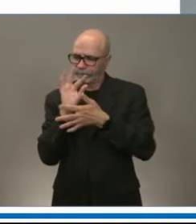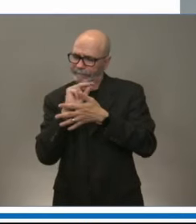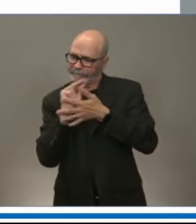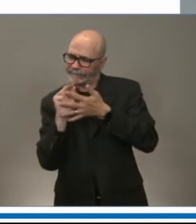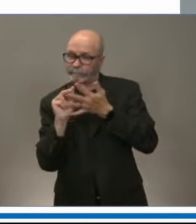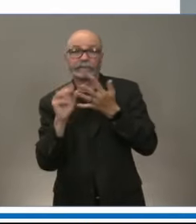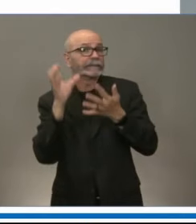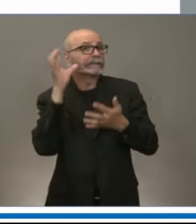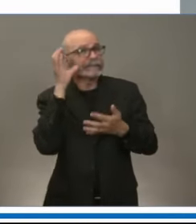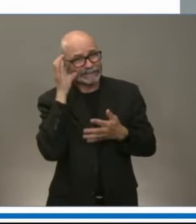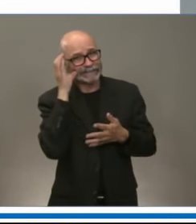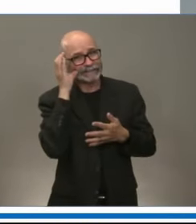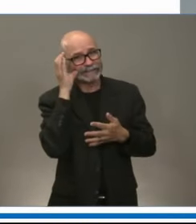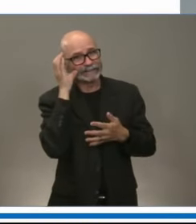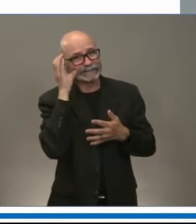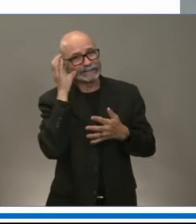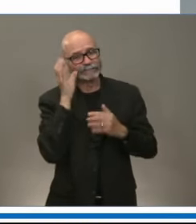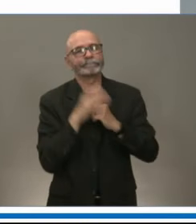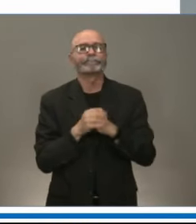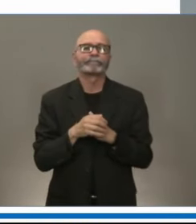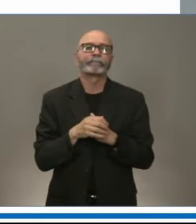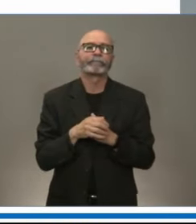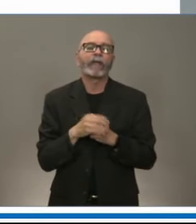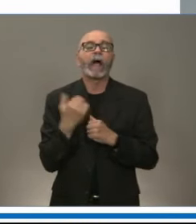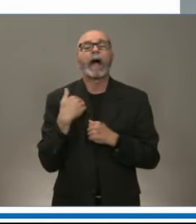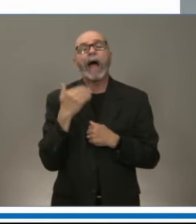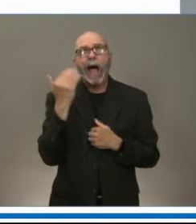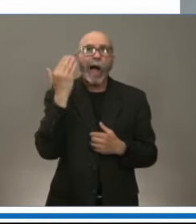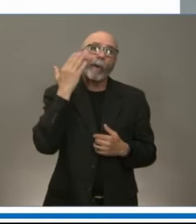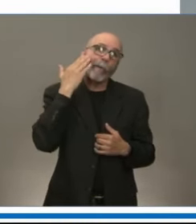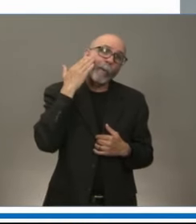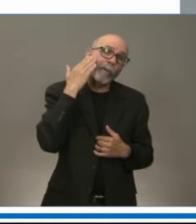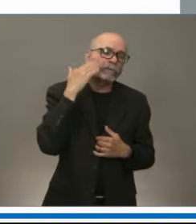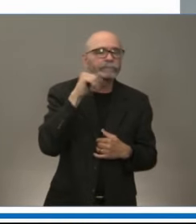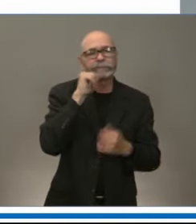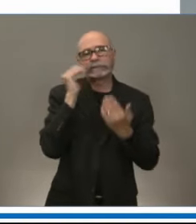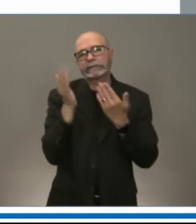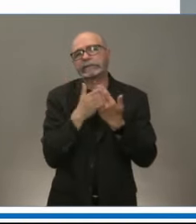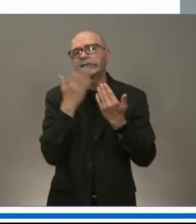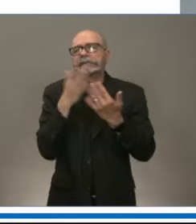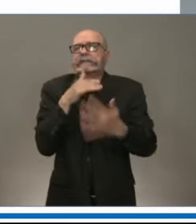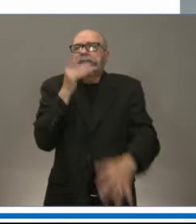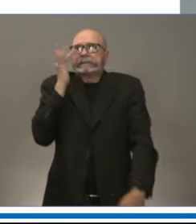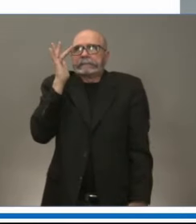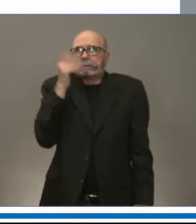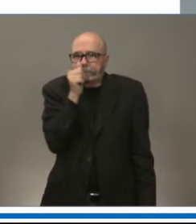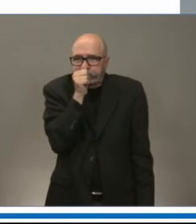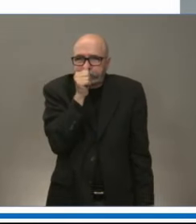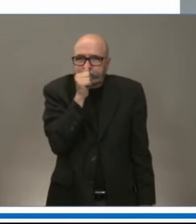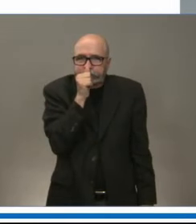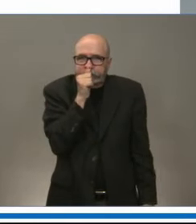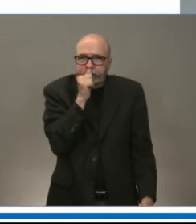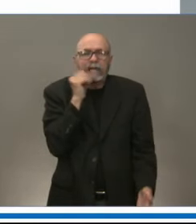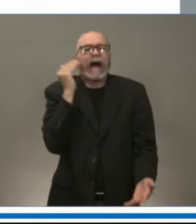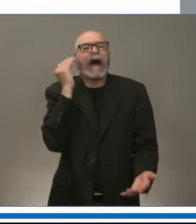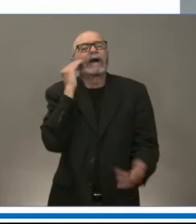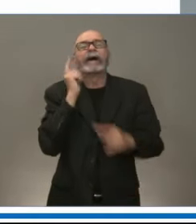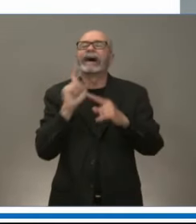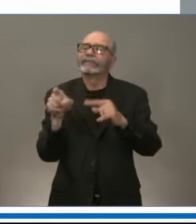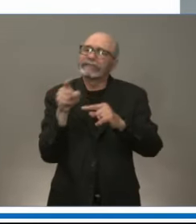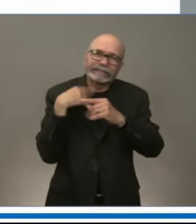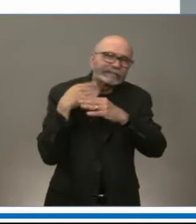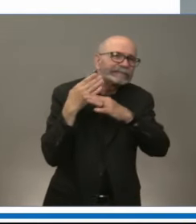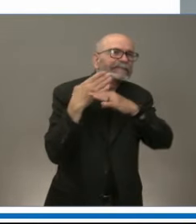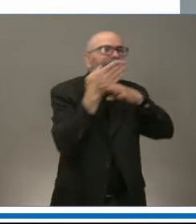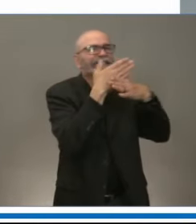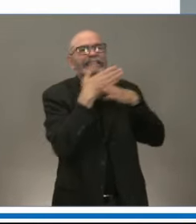Again, I recognize that this is challenging, but we have to do this to protect each other, to protect our community, and protect our healthcare system.